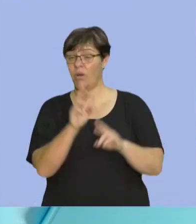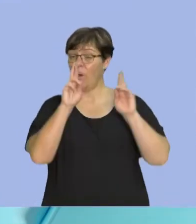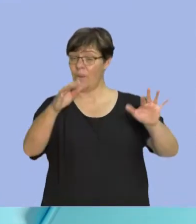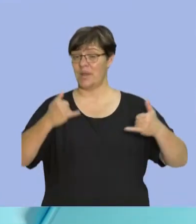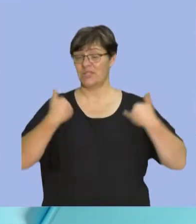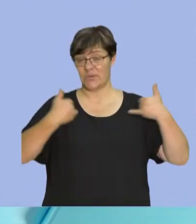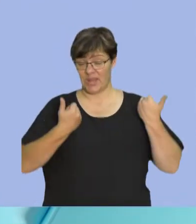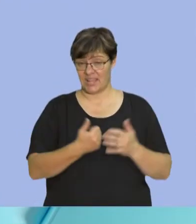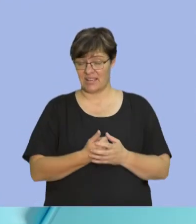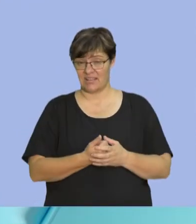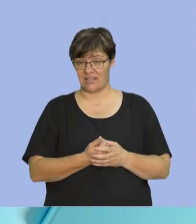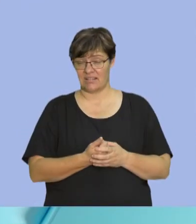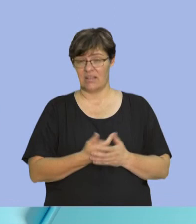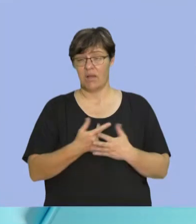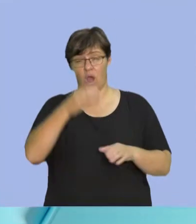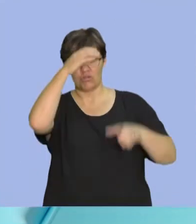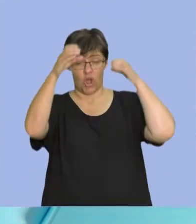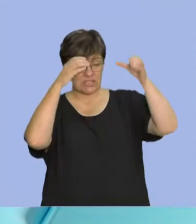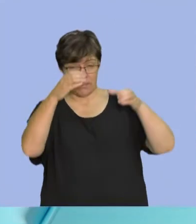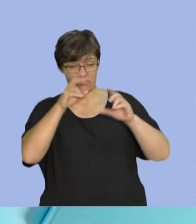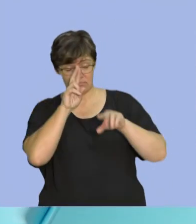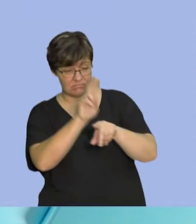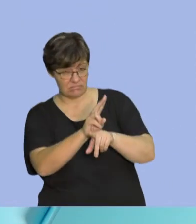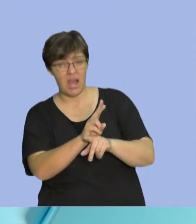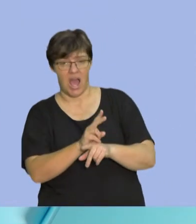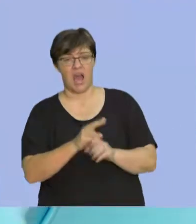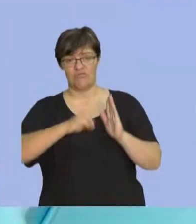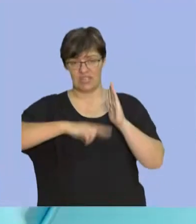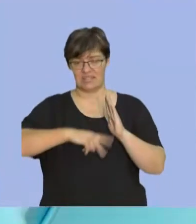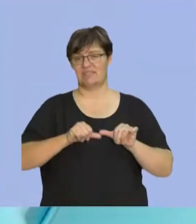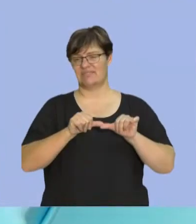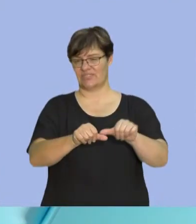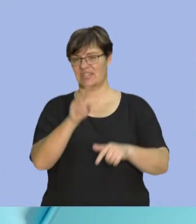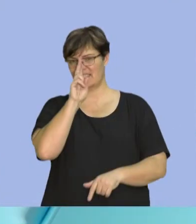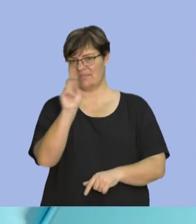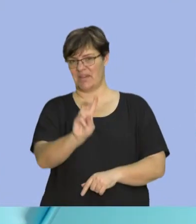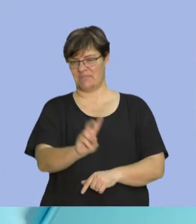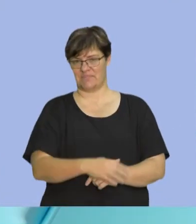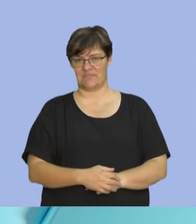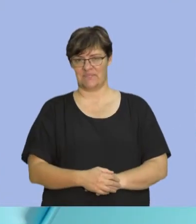the session. Review your concepts on mitosis and see you soon. Take care. Cheers. Bye.